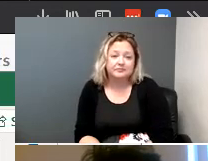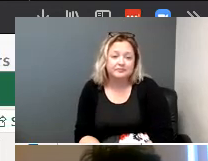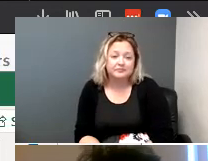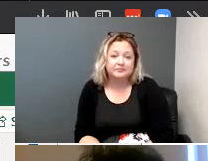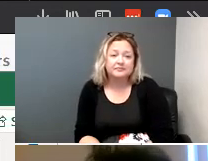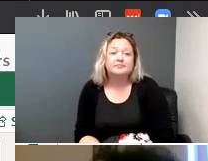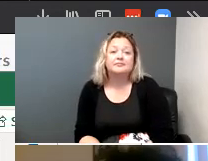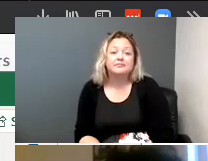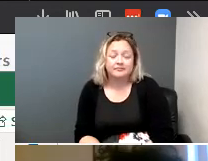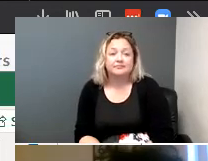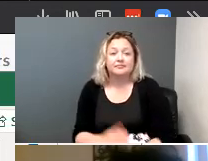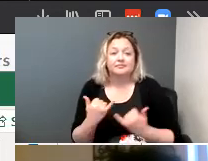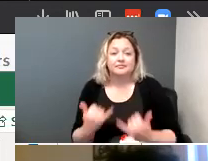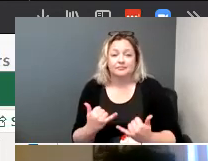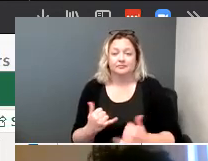Now,